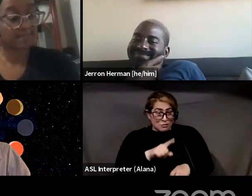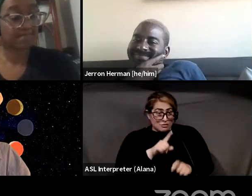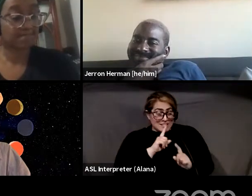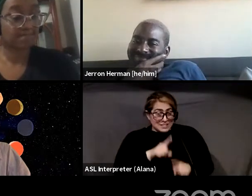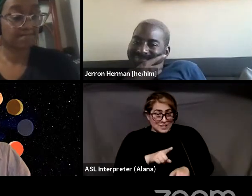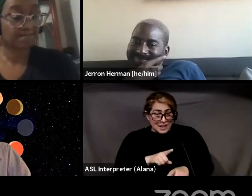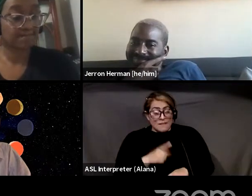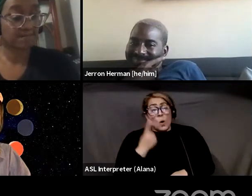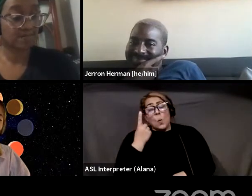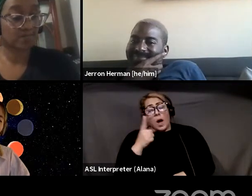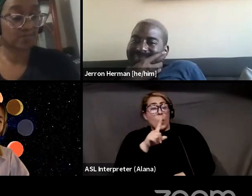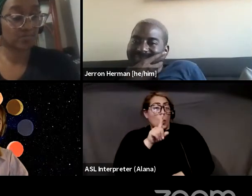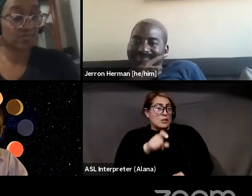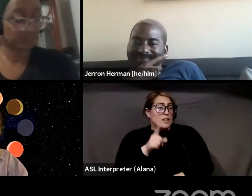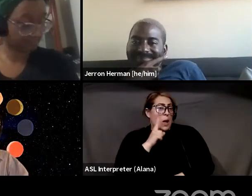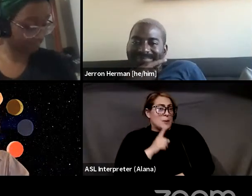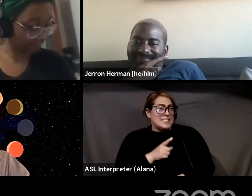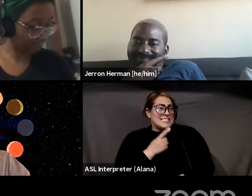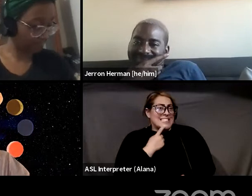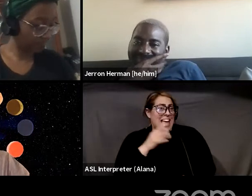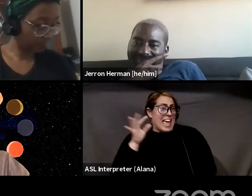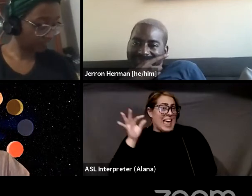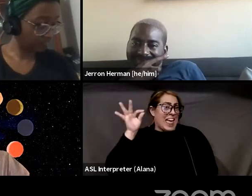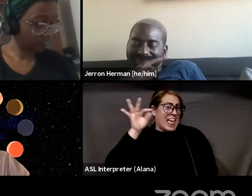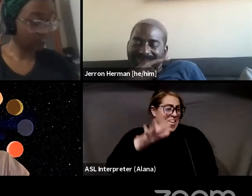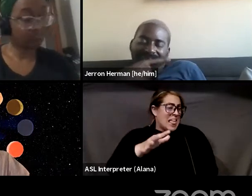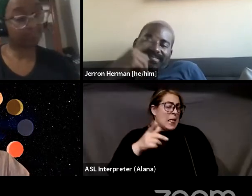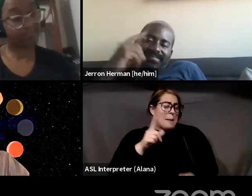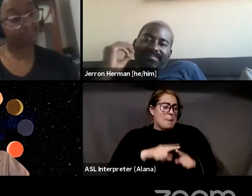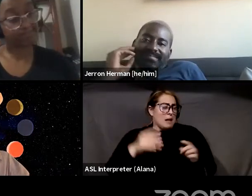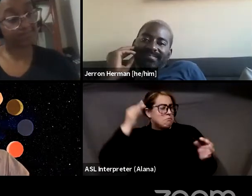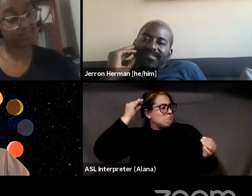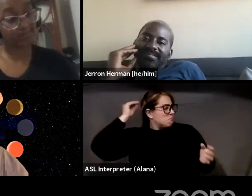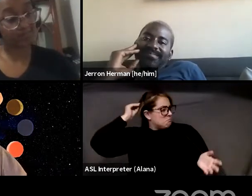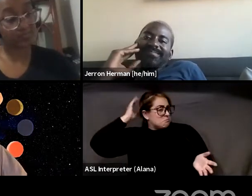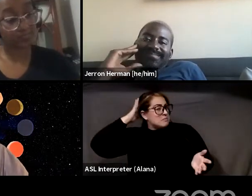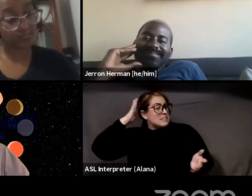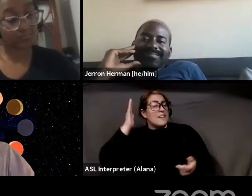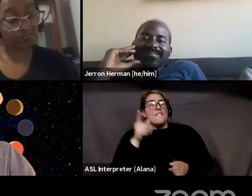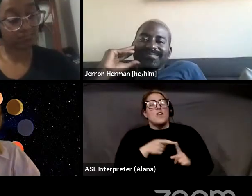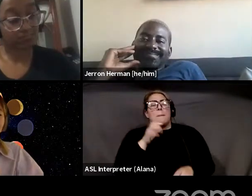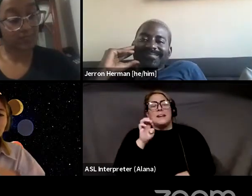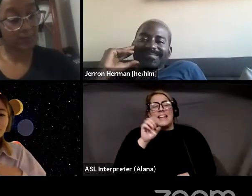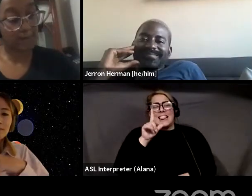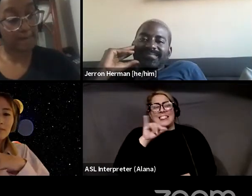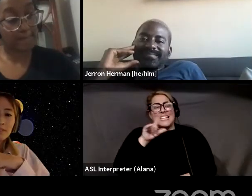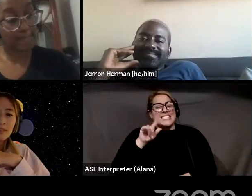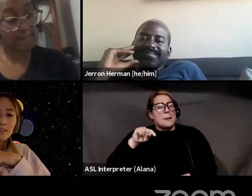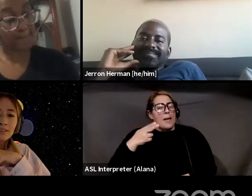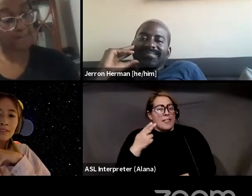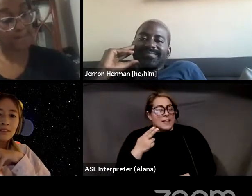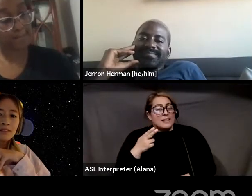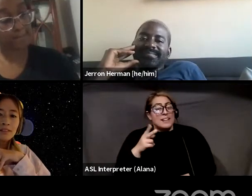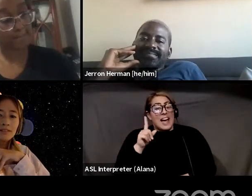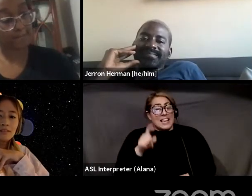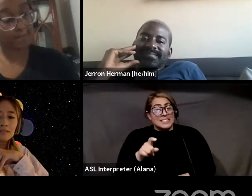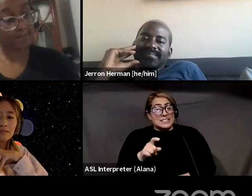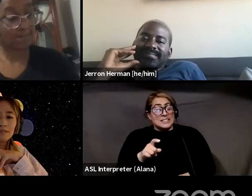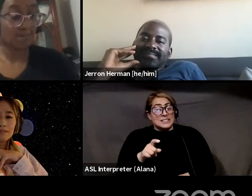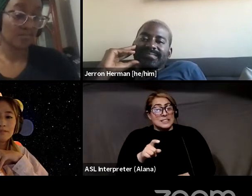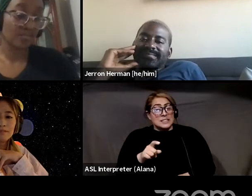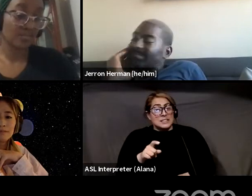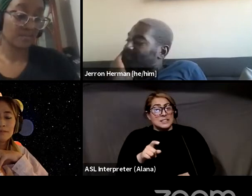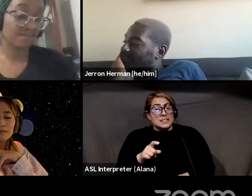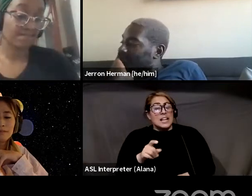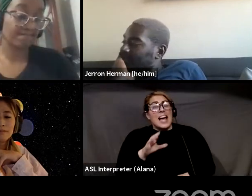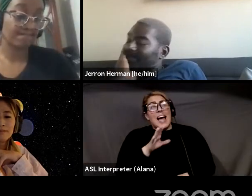I'll just say out loud, but we won't get to it. It's from Elizabeth Motley. They ask, as we negotiate